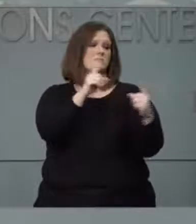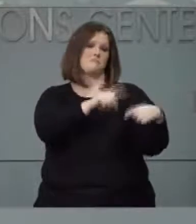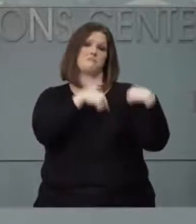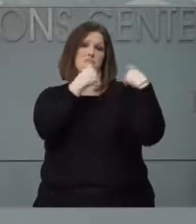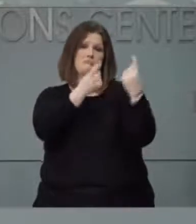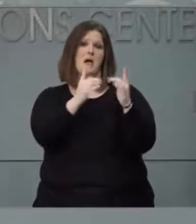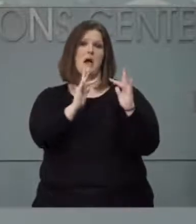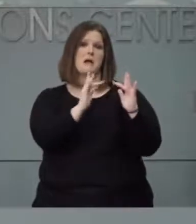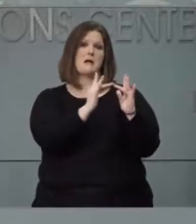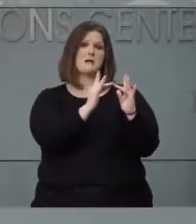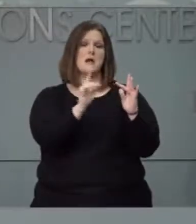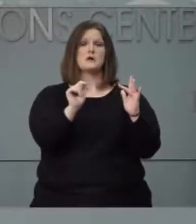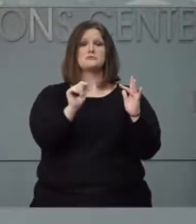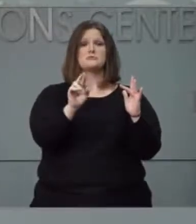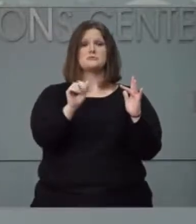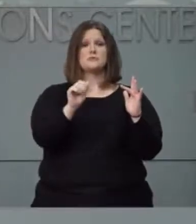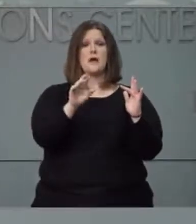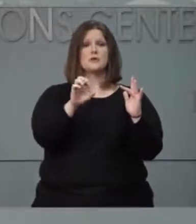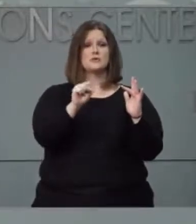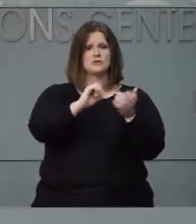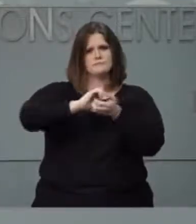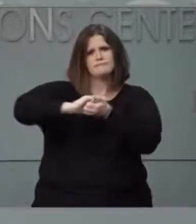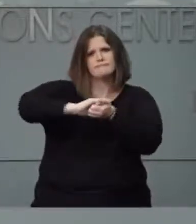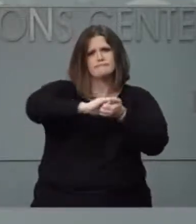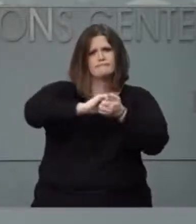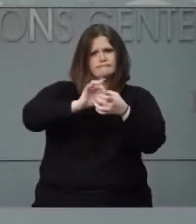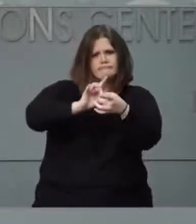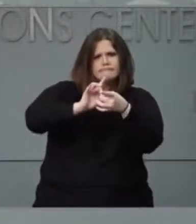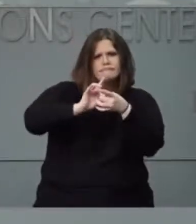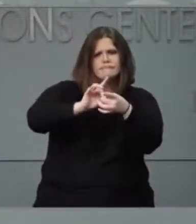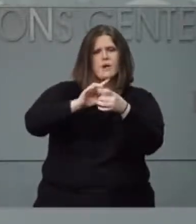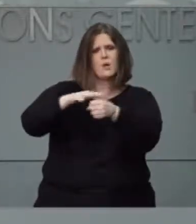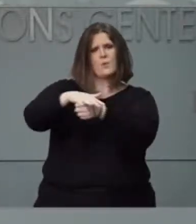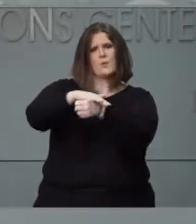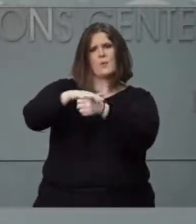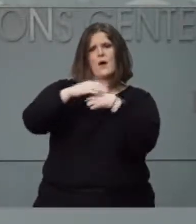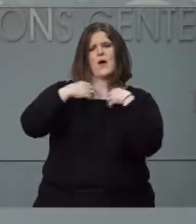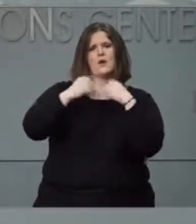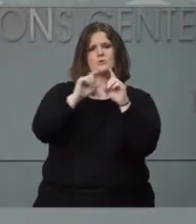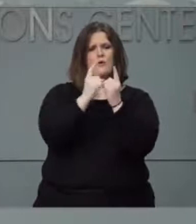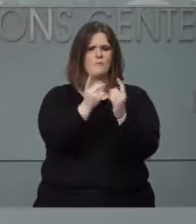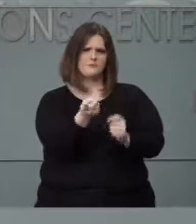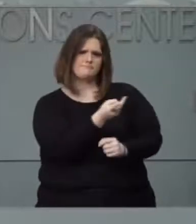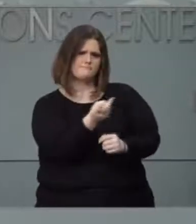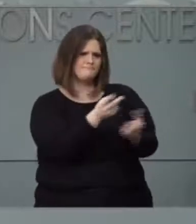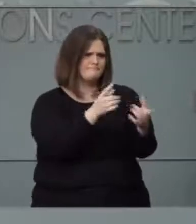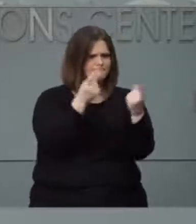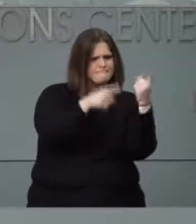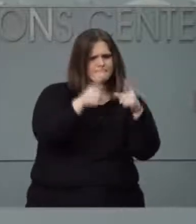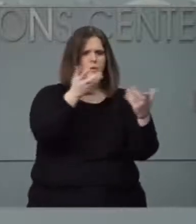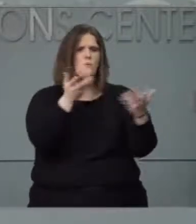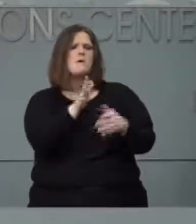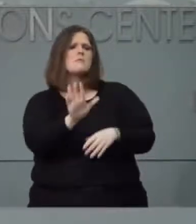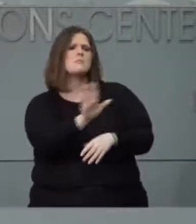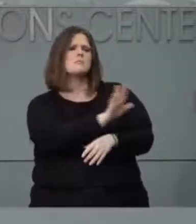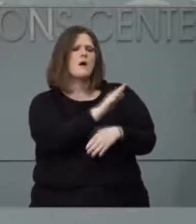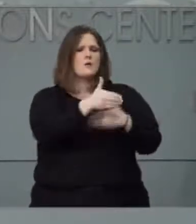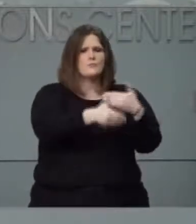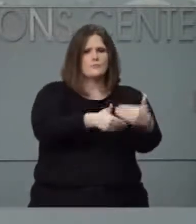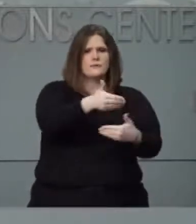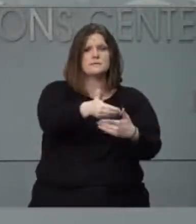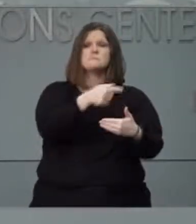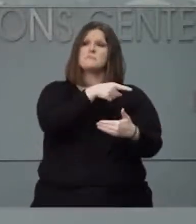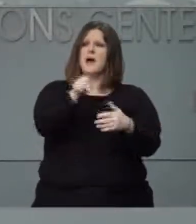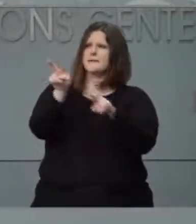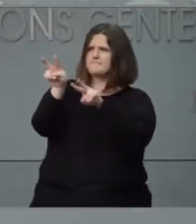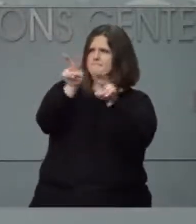departments on ways that we can prioritize that work. We've looked at what other states are doing, the guidance that they have been giving out, learned